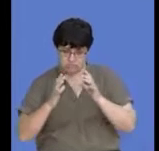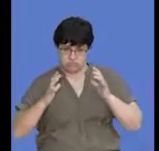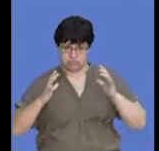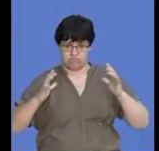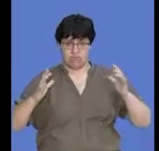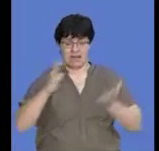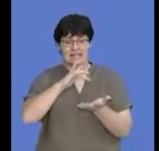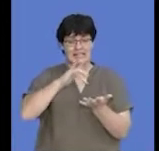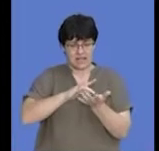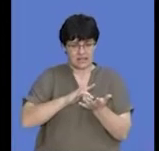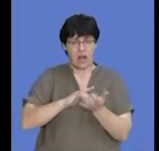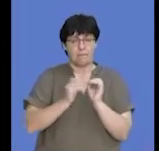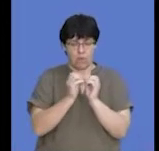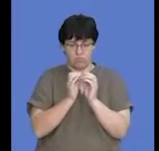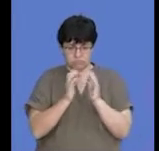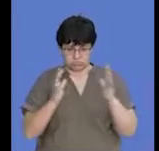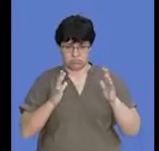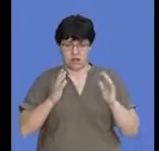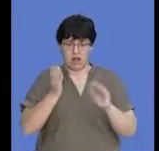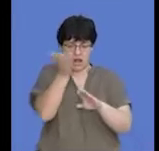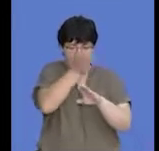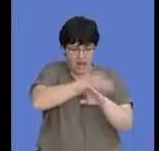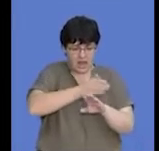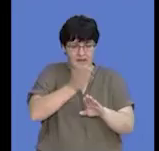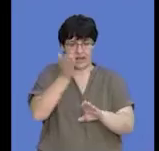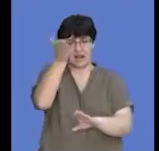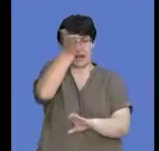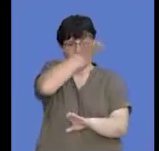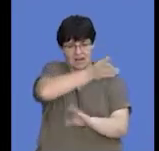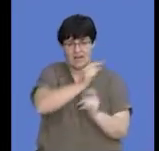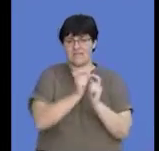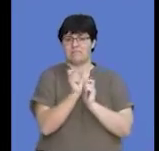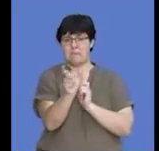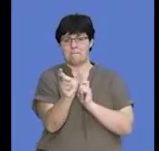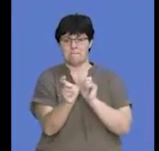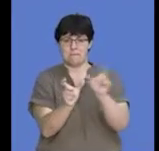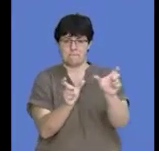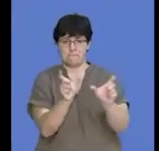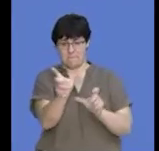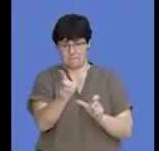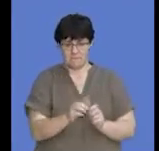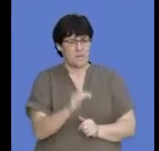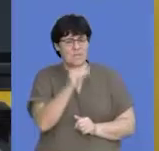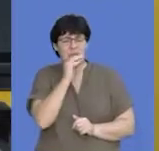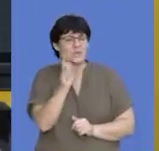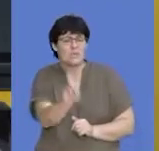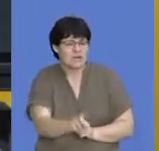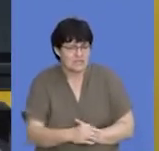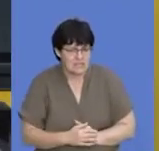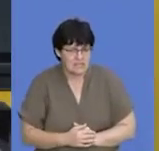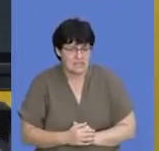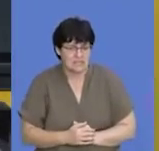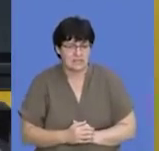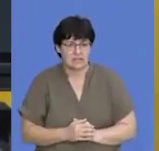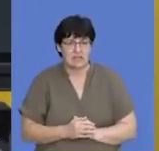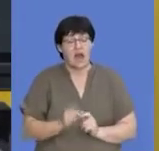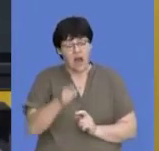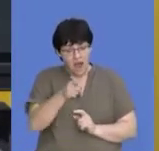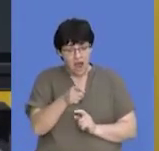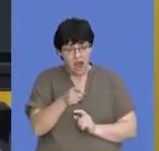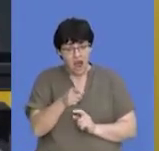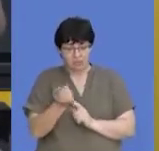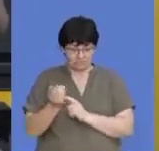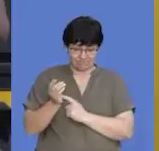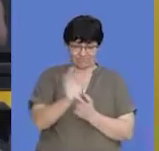from the center, the contours are becoming far apart. So what does this mean? The shape of this